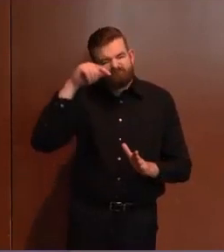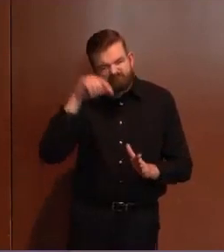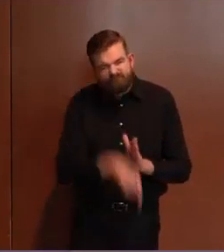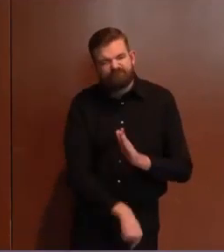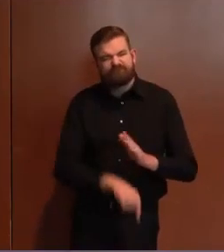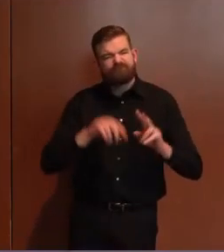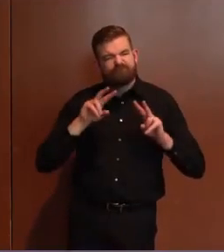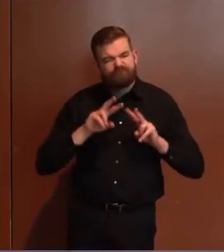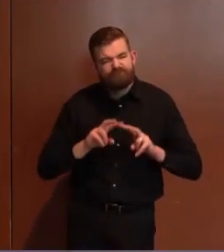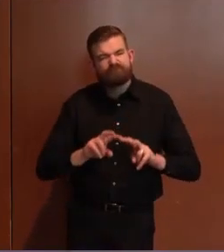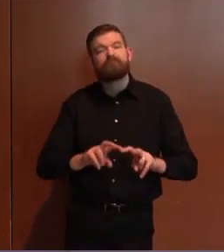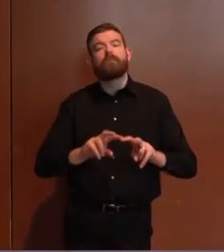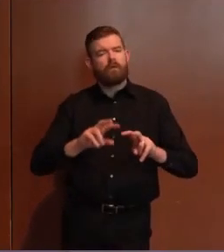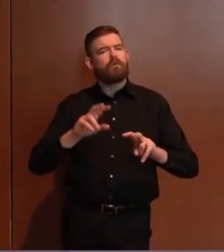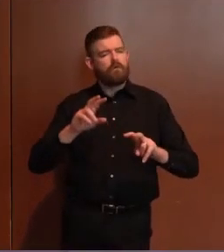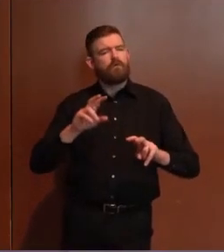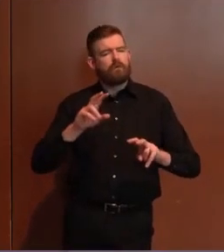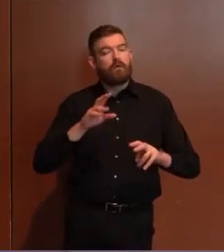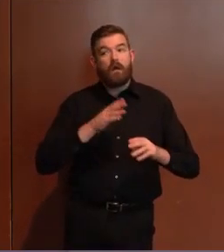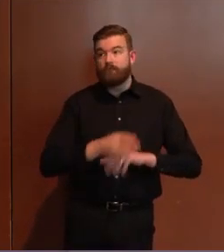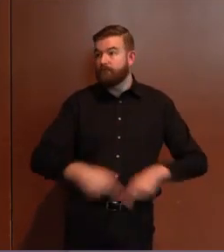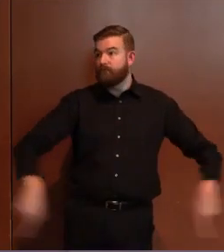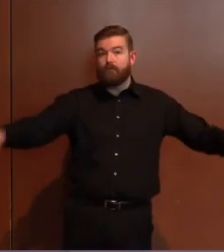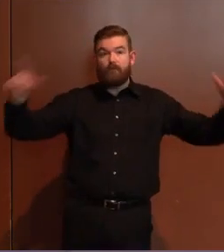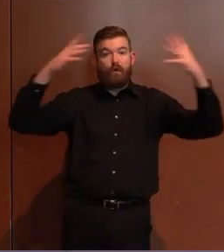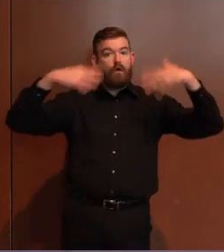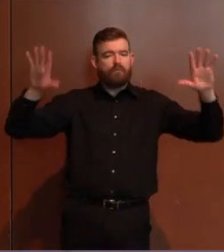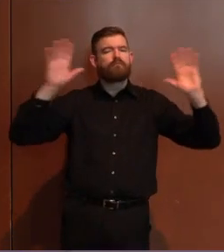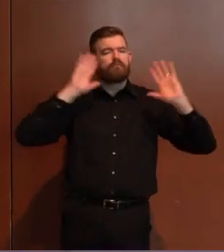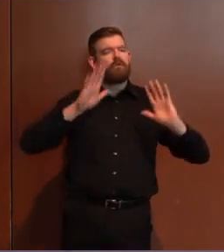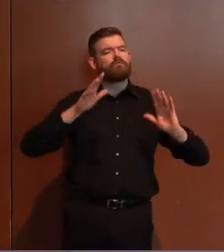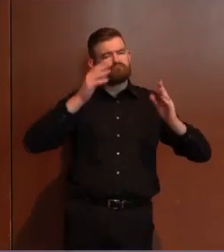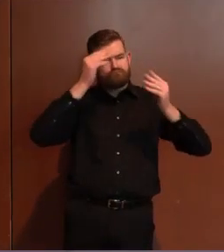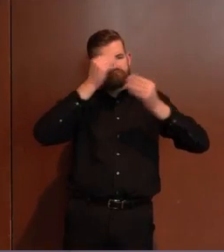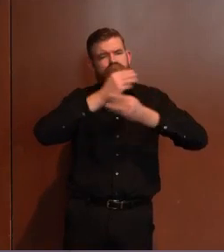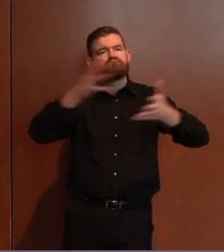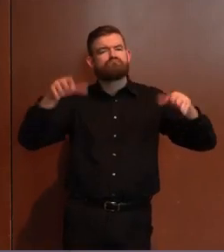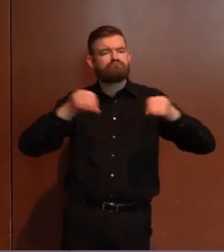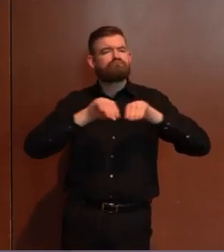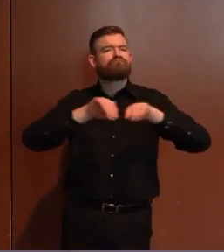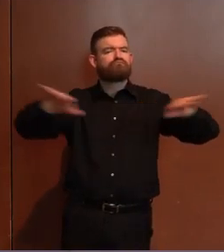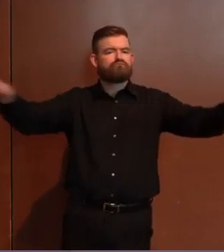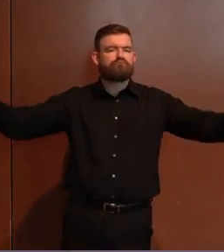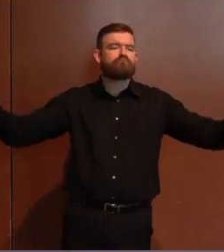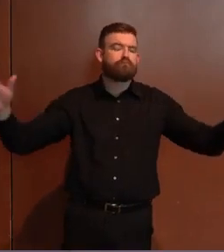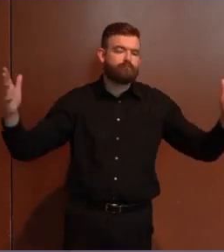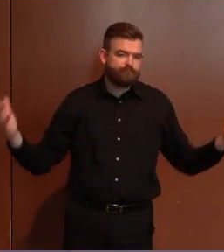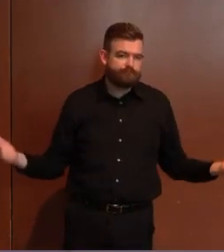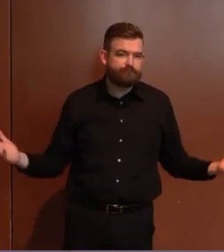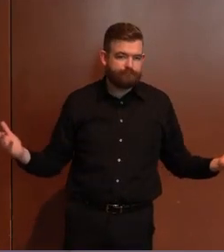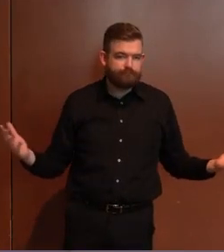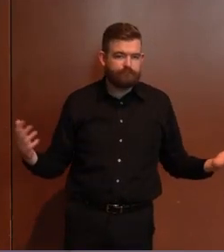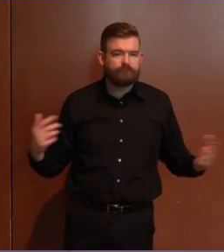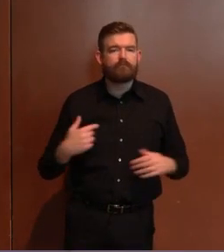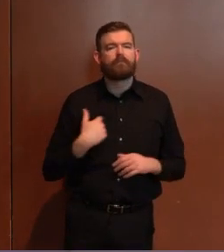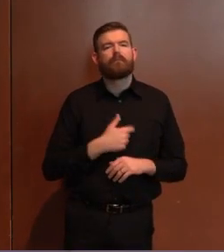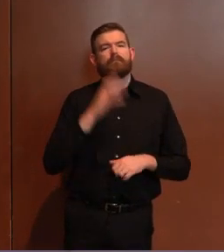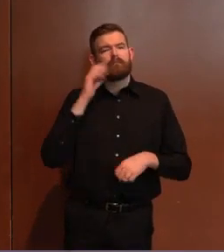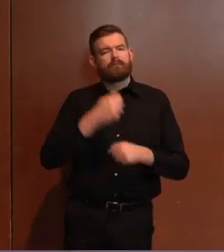least post-mortem, we have no choice, and we will make sure of that. You have my